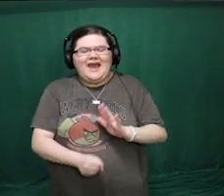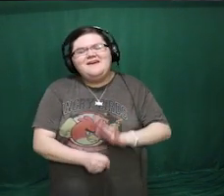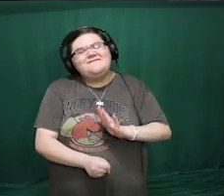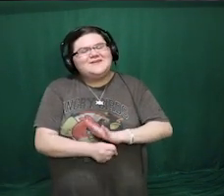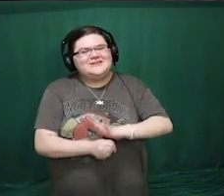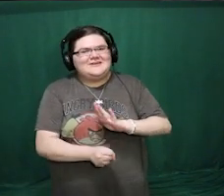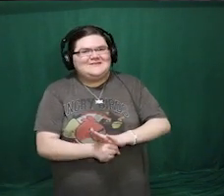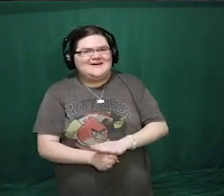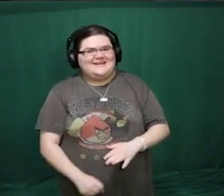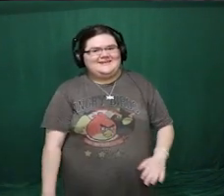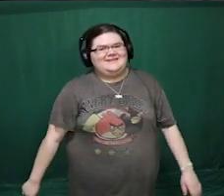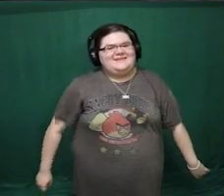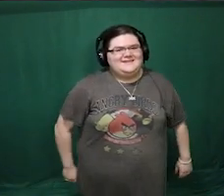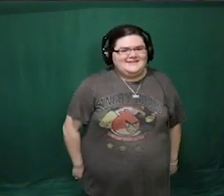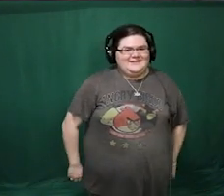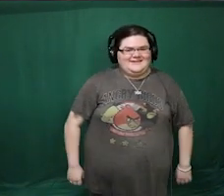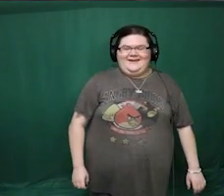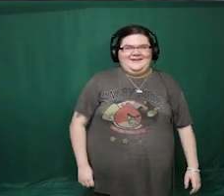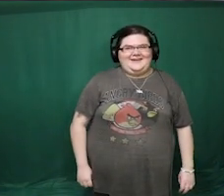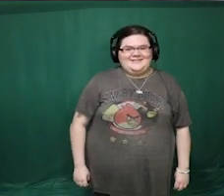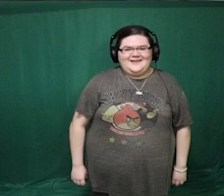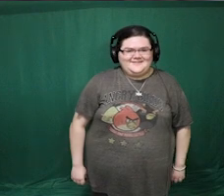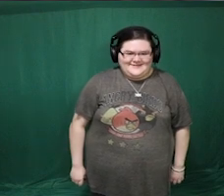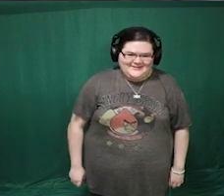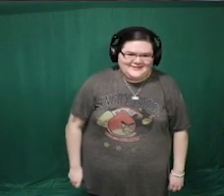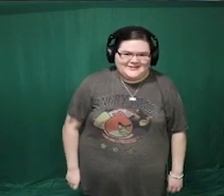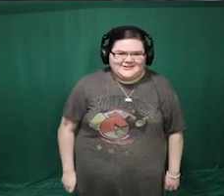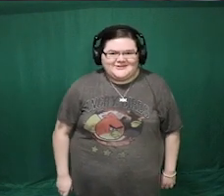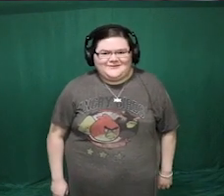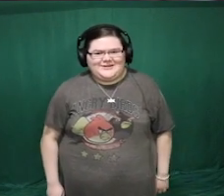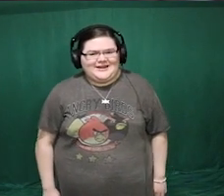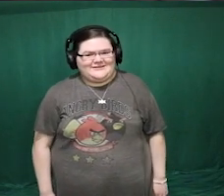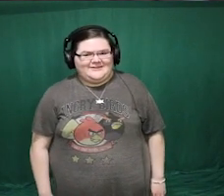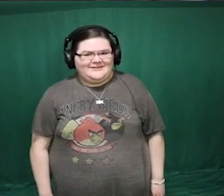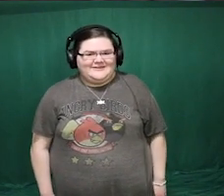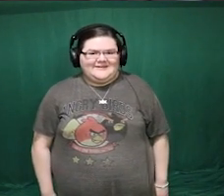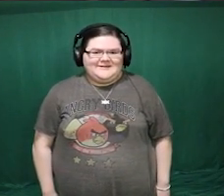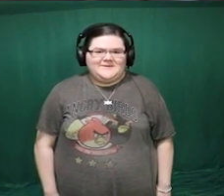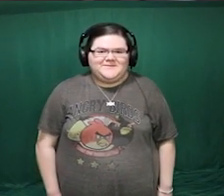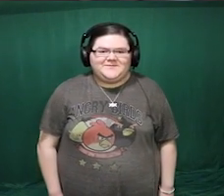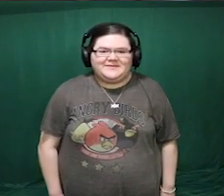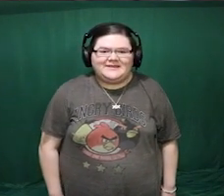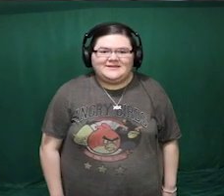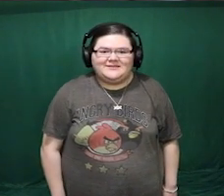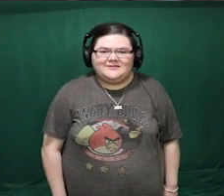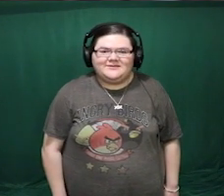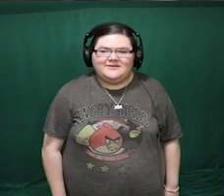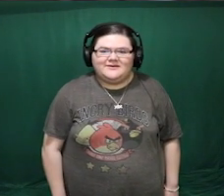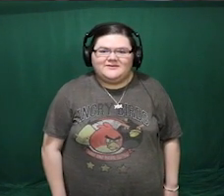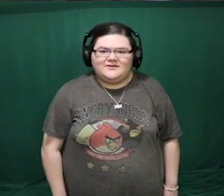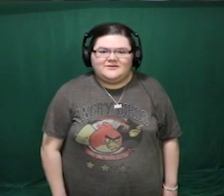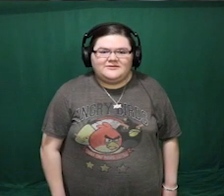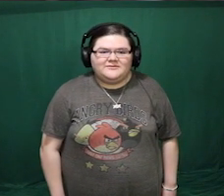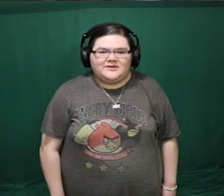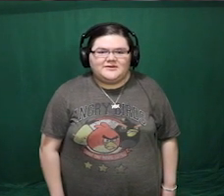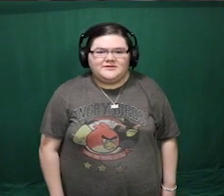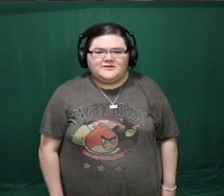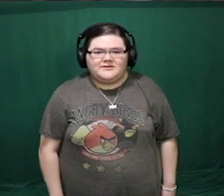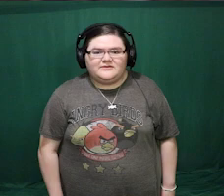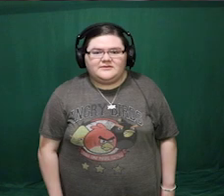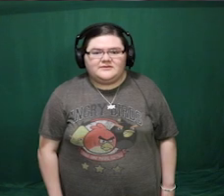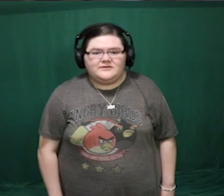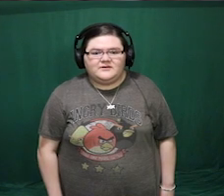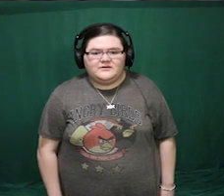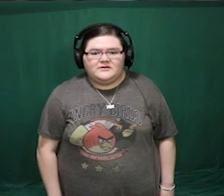movie. Every single one. Oh, I love him. He's such a good voice actor. Yes! It's the same type of question.